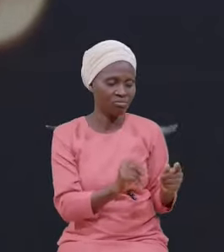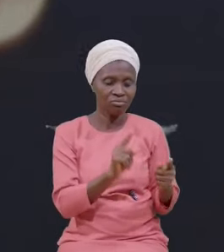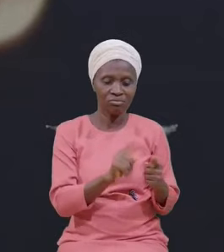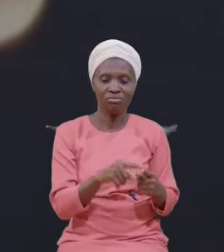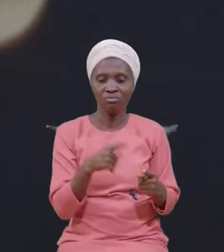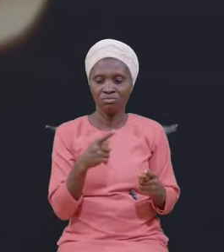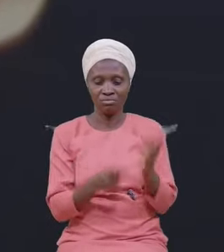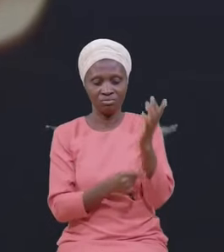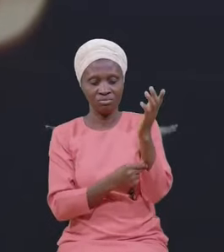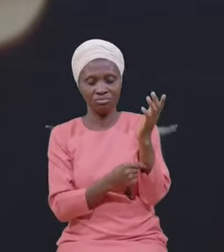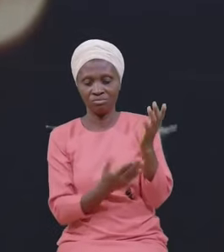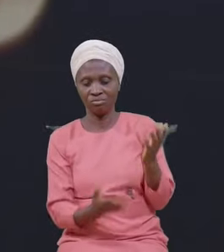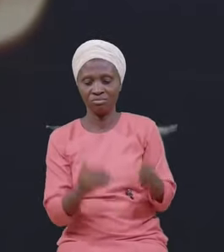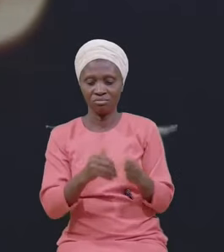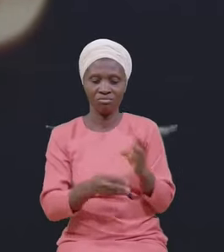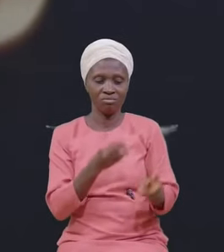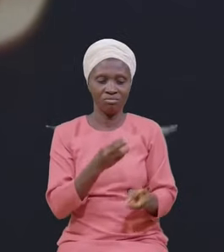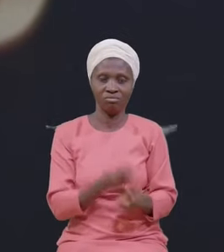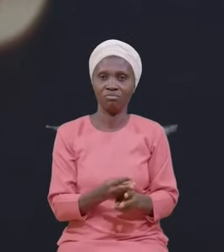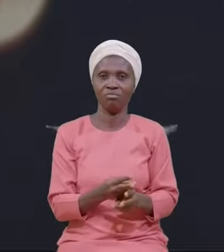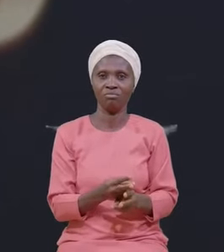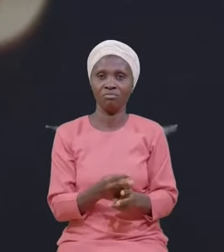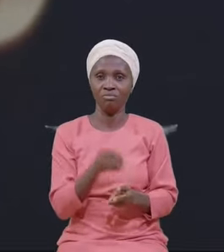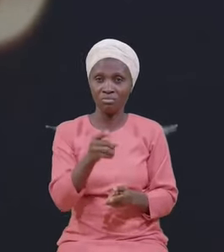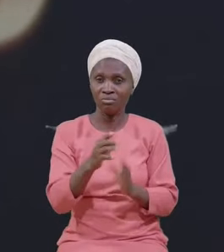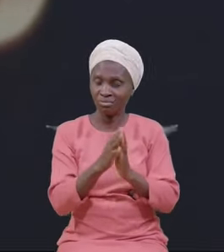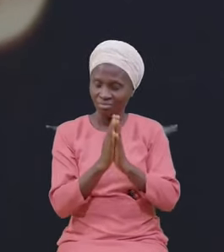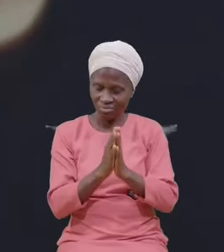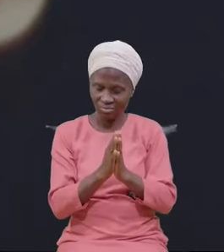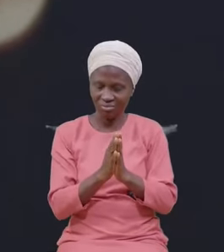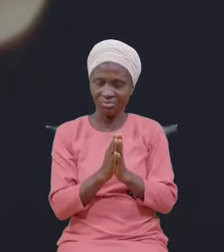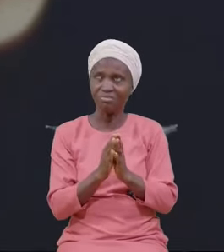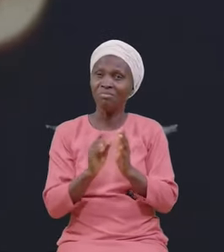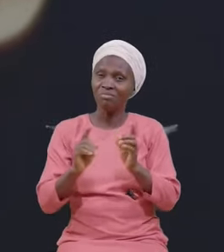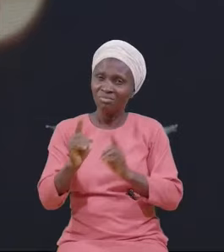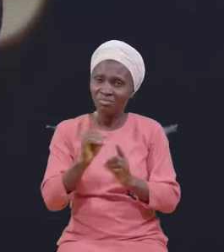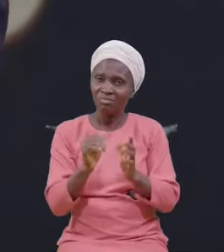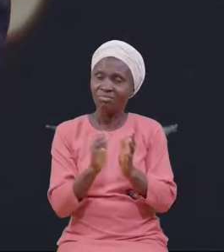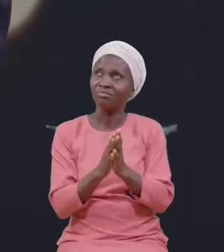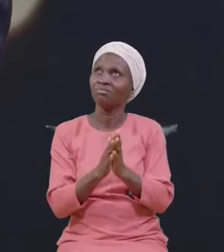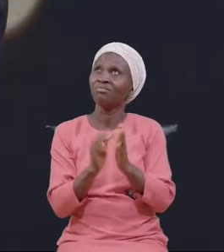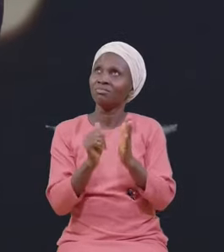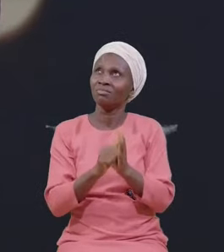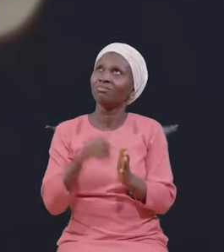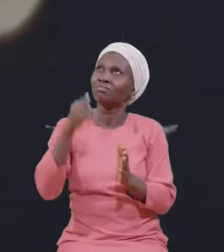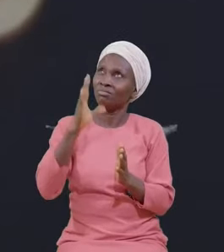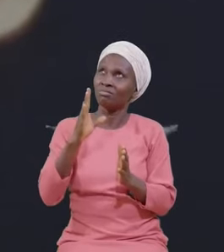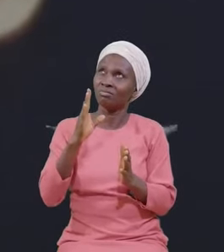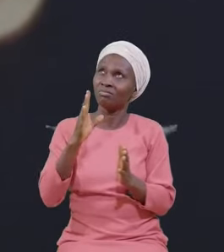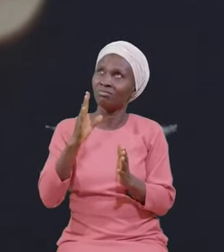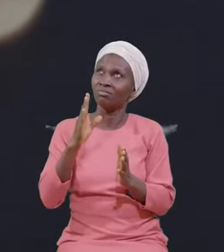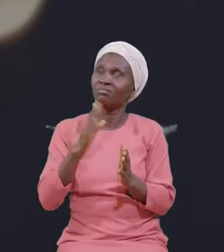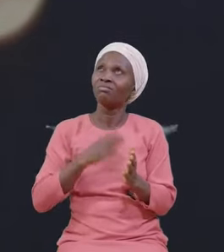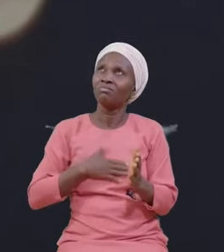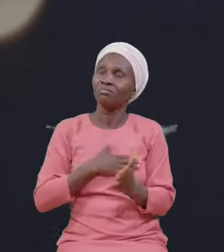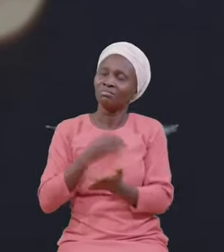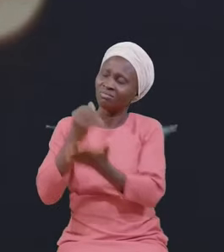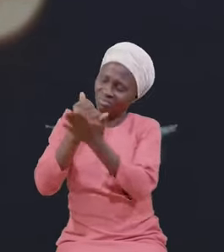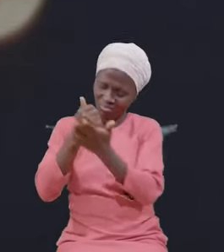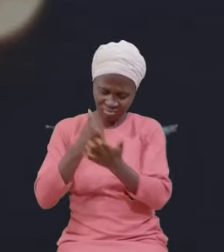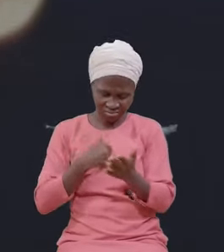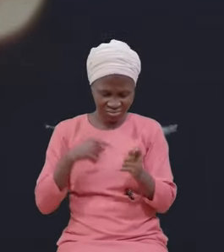sister and brother and pray and say oh Lord God Almighty help me as a person to